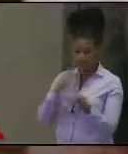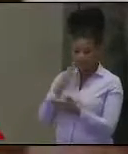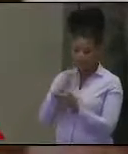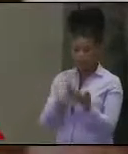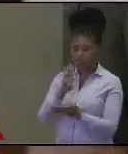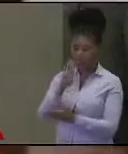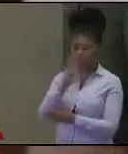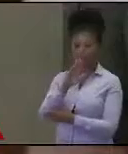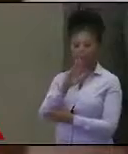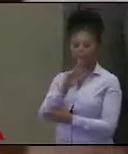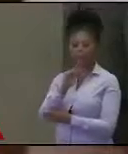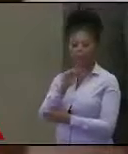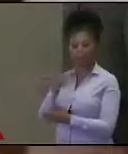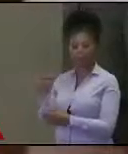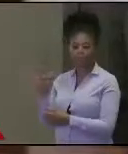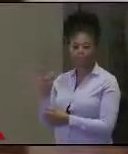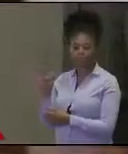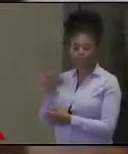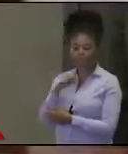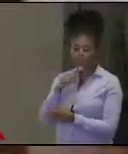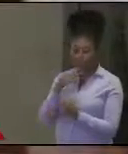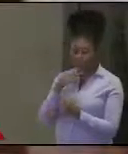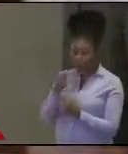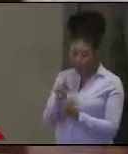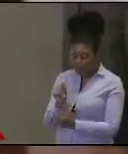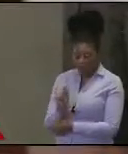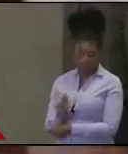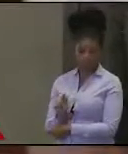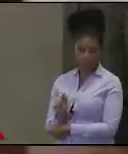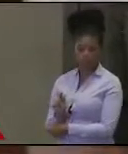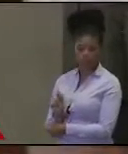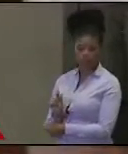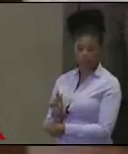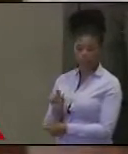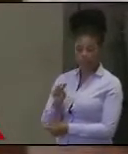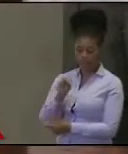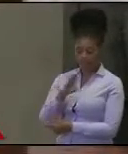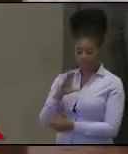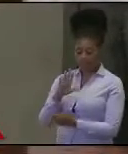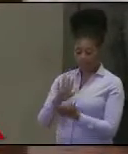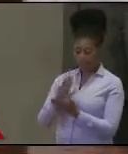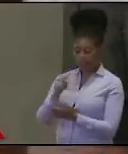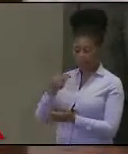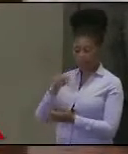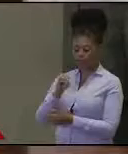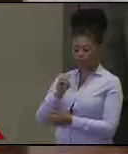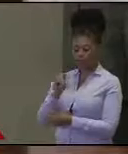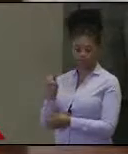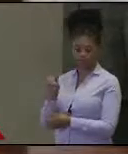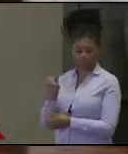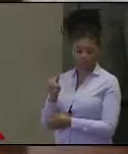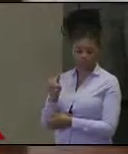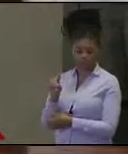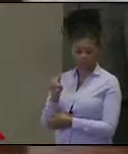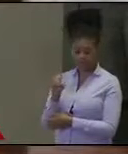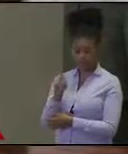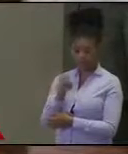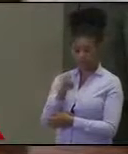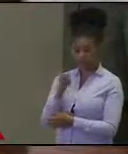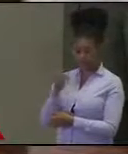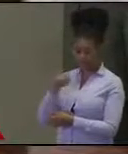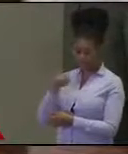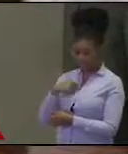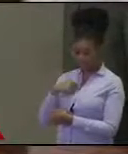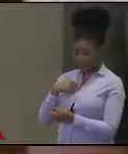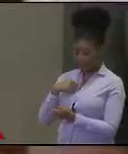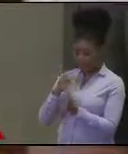million. We're almost close there. And MEC and HOD, if we were meeting